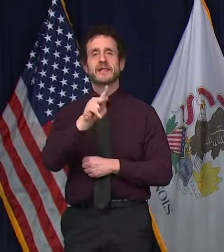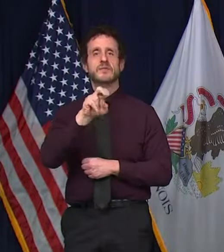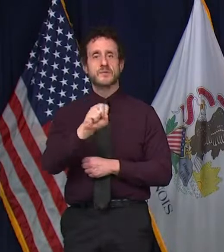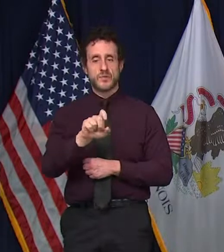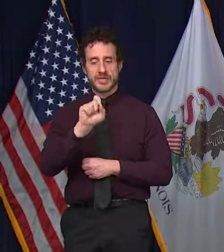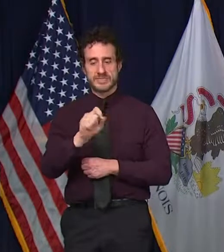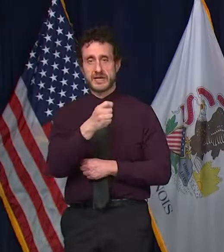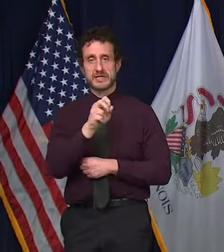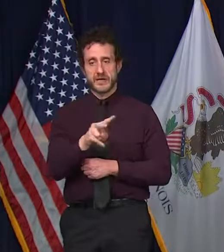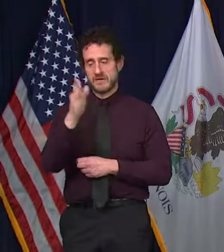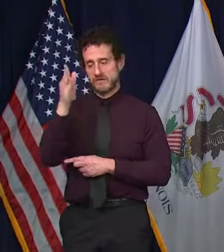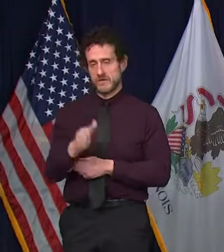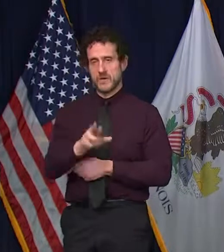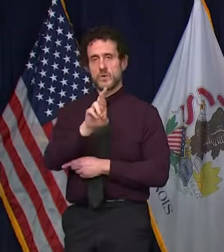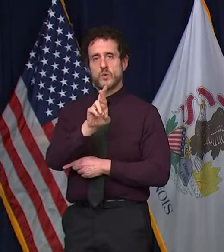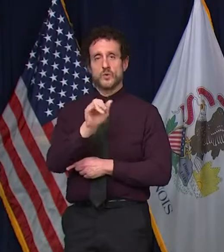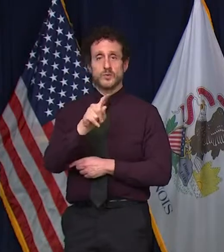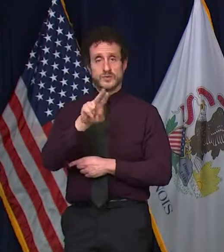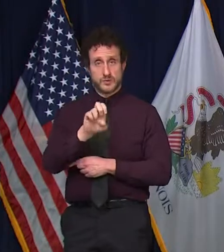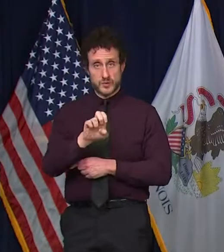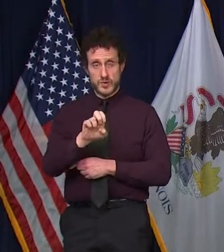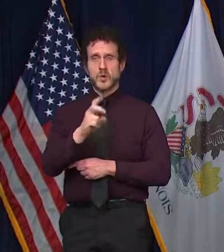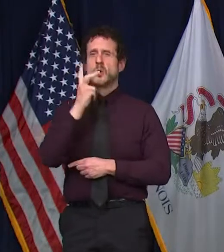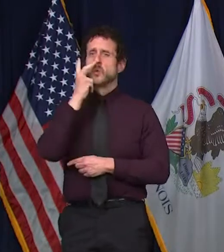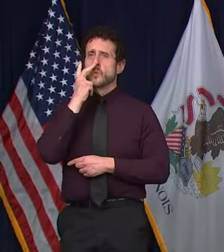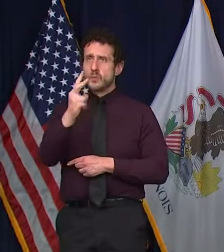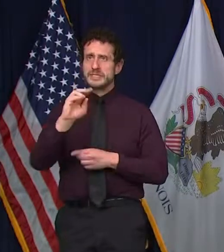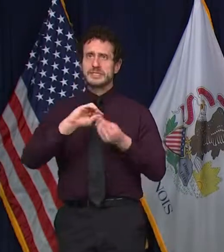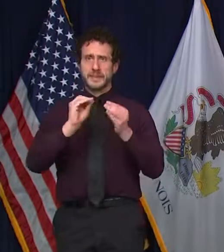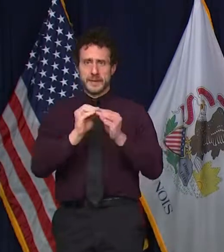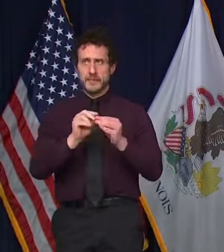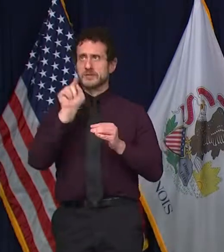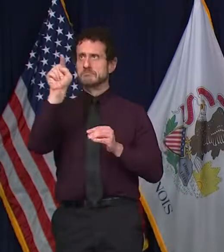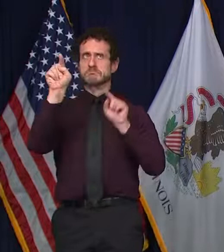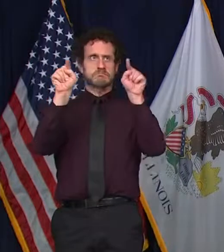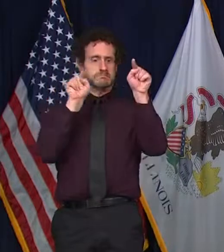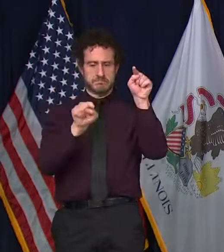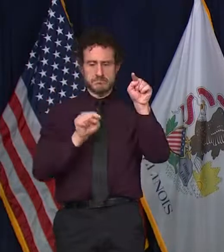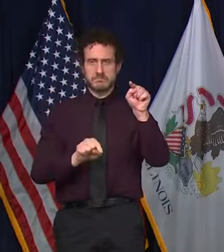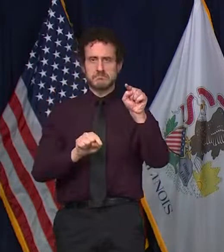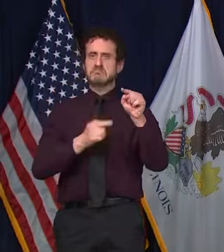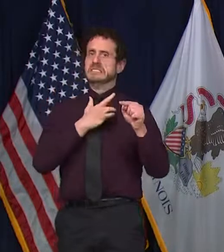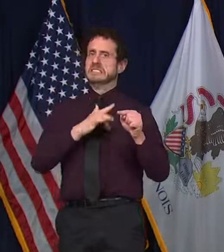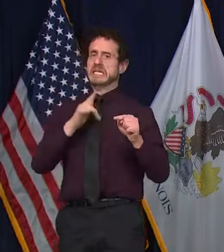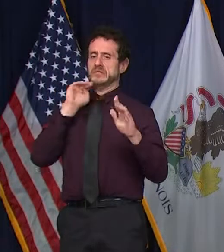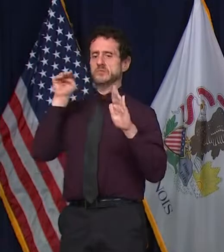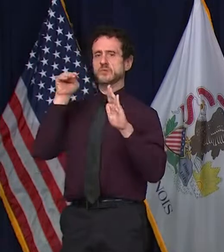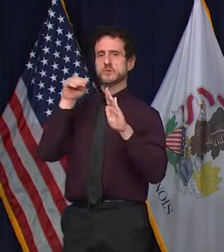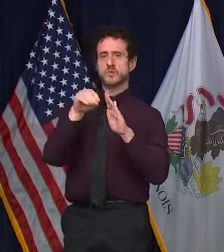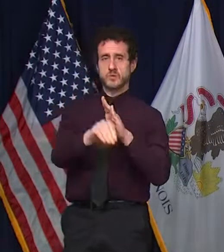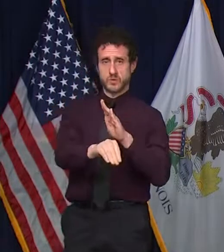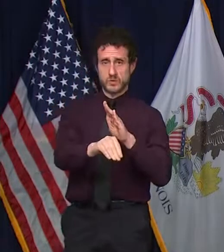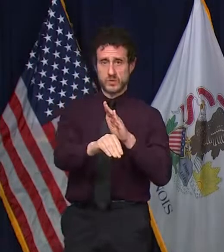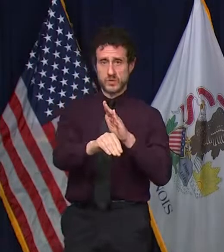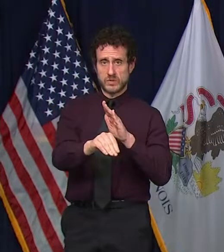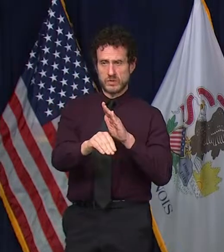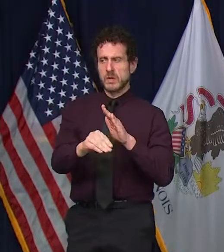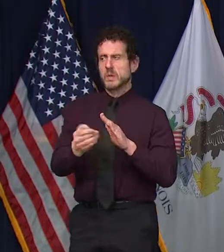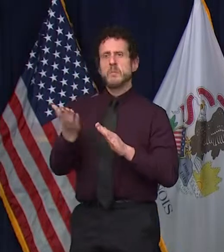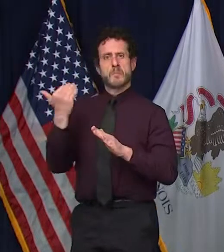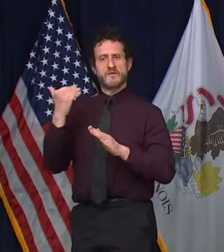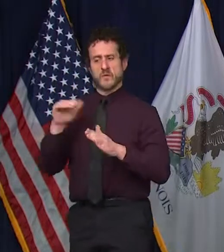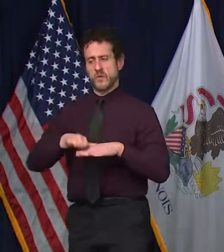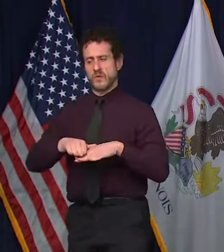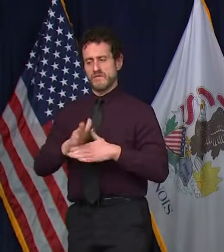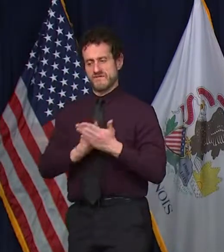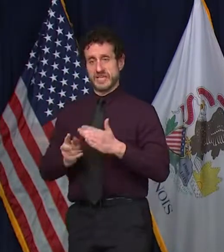dph.illinois.gov/restore. The fact that we've seen these numbers trend in a good direction, even after we opened things up in Phase 2, demonstrates